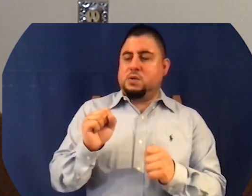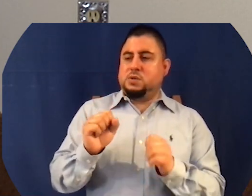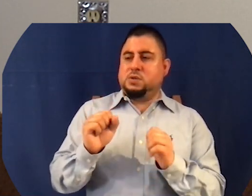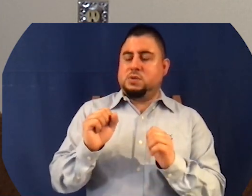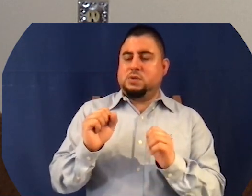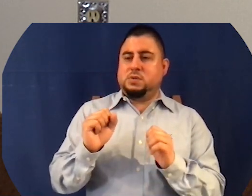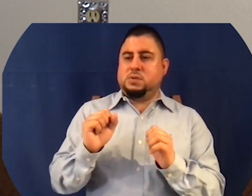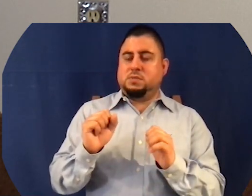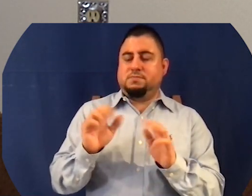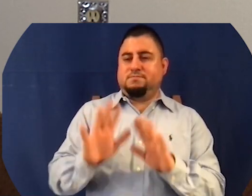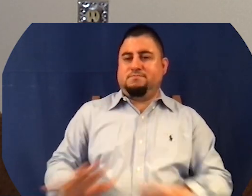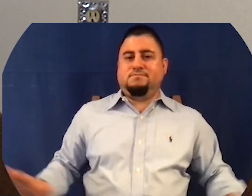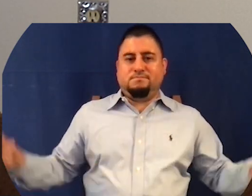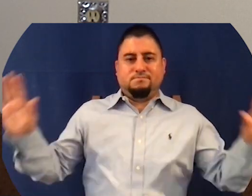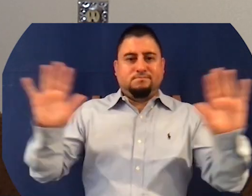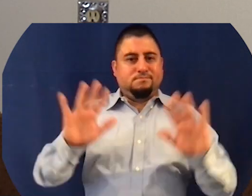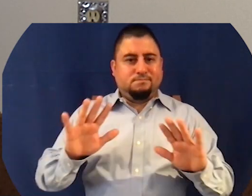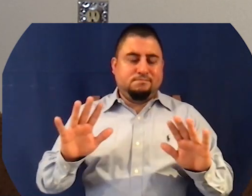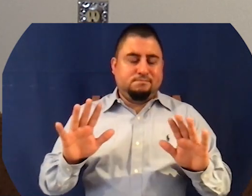universally in evidence.